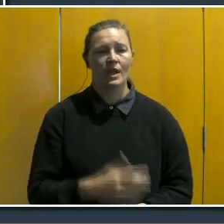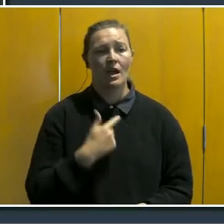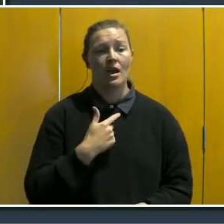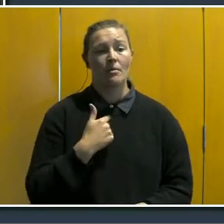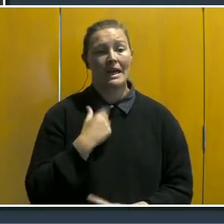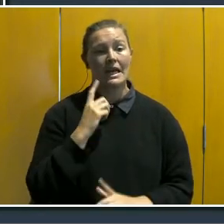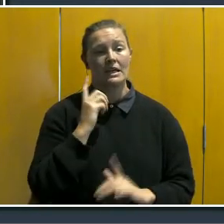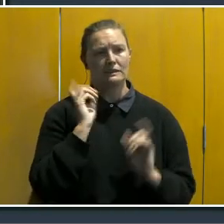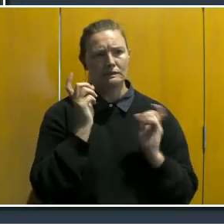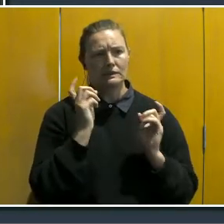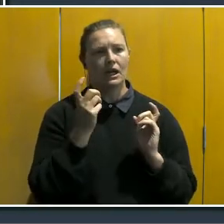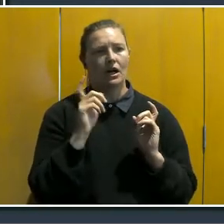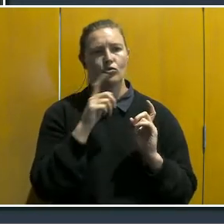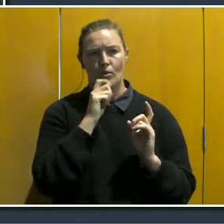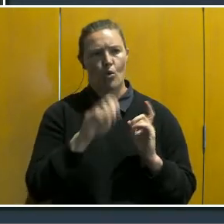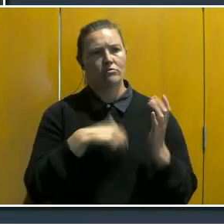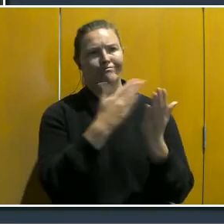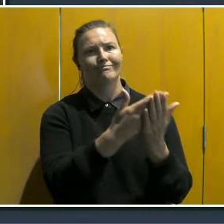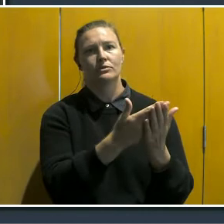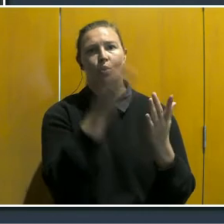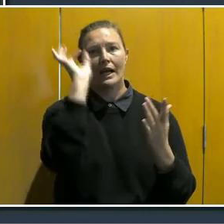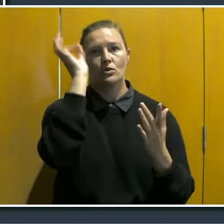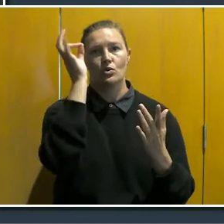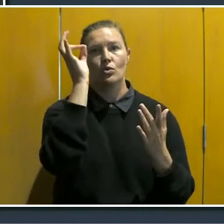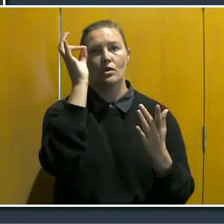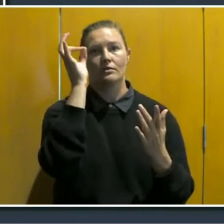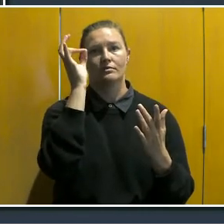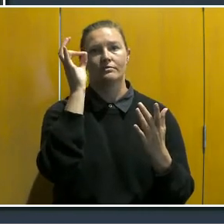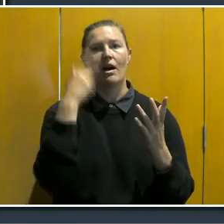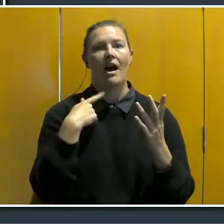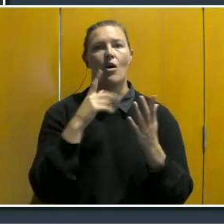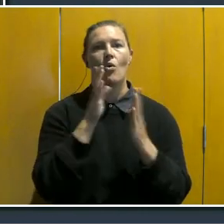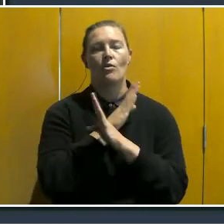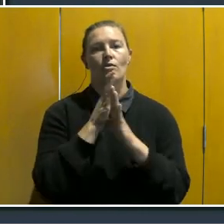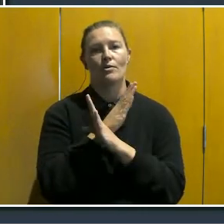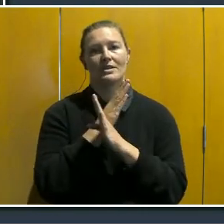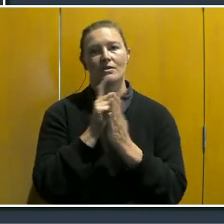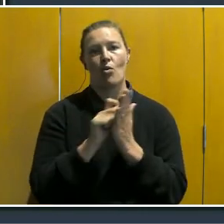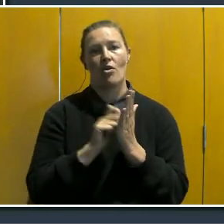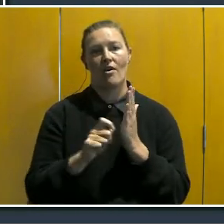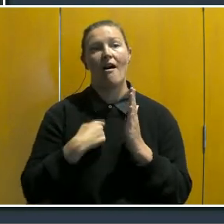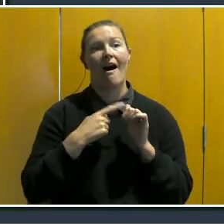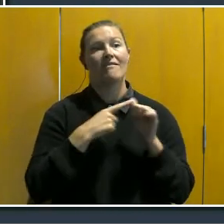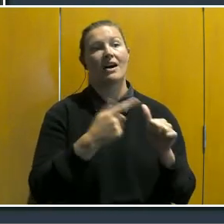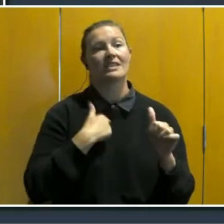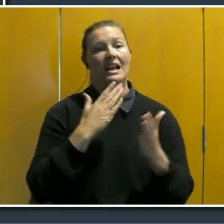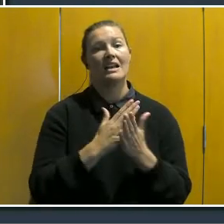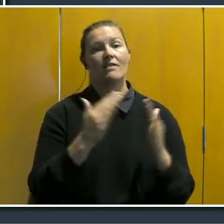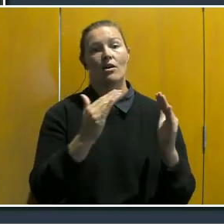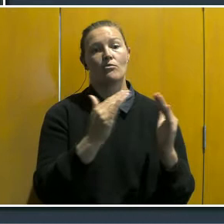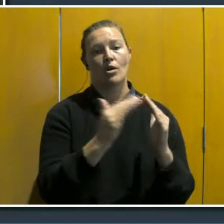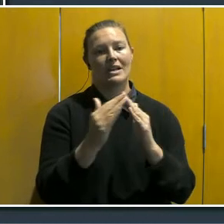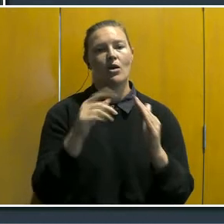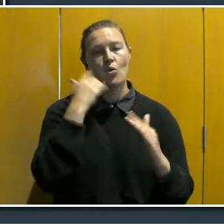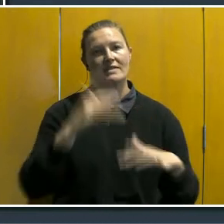resulted in a report presented to the council, author anonymous, advising that I lived on a property that flooded